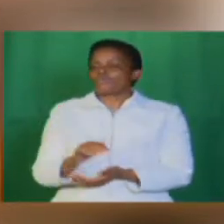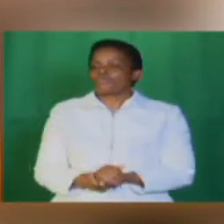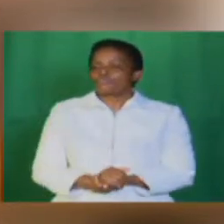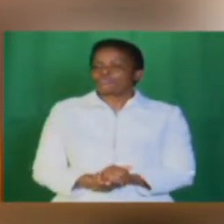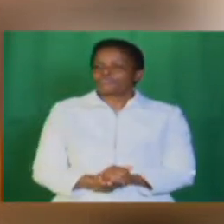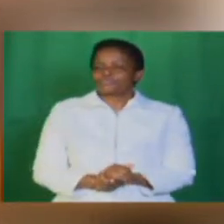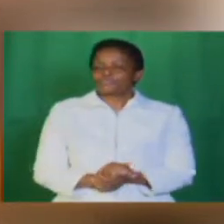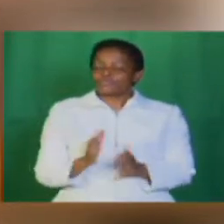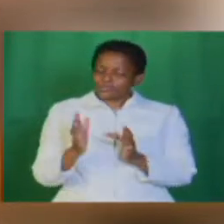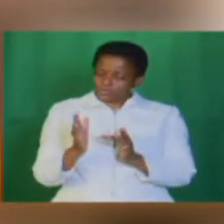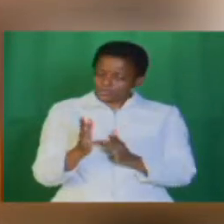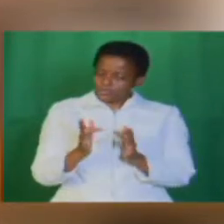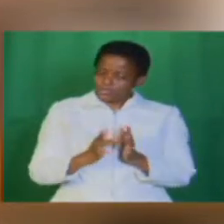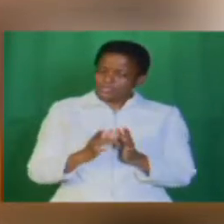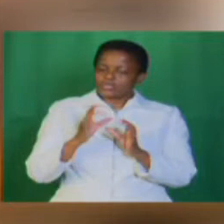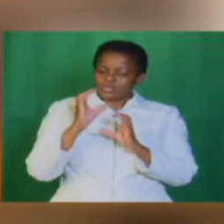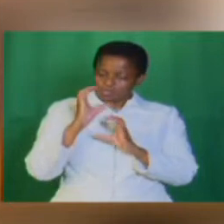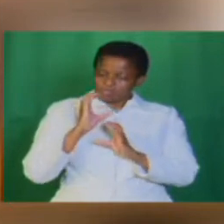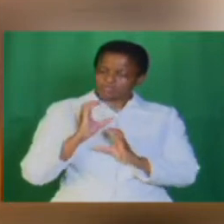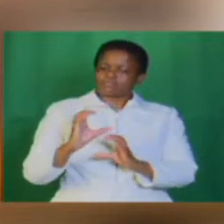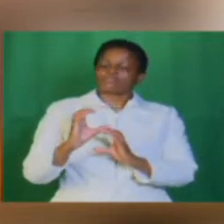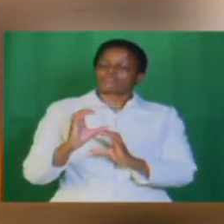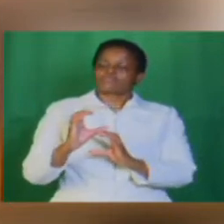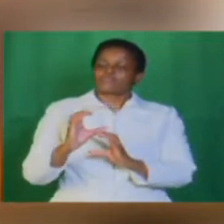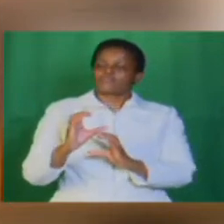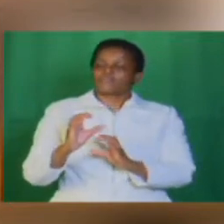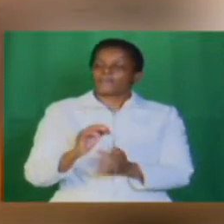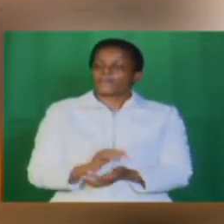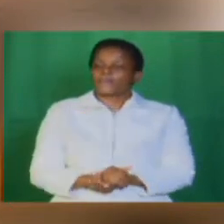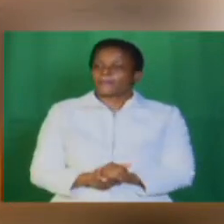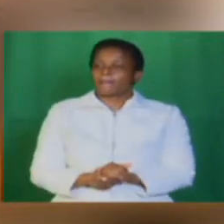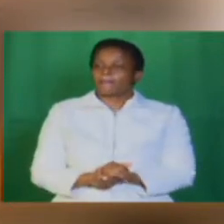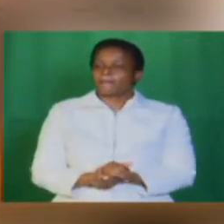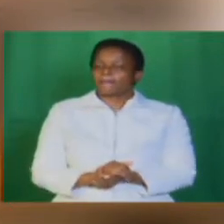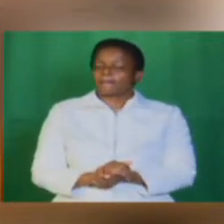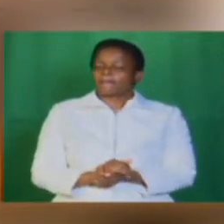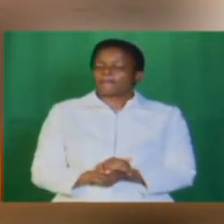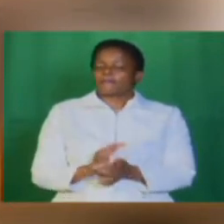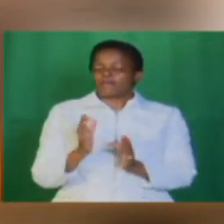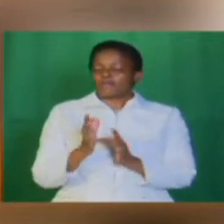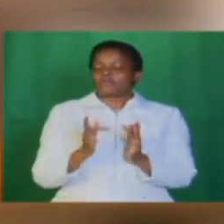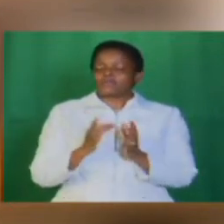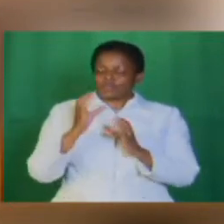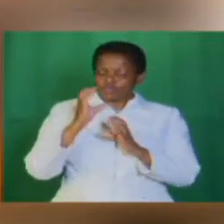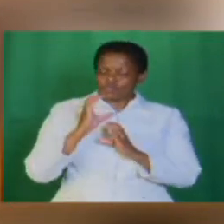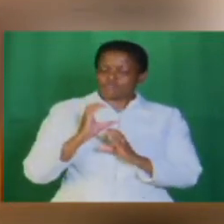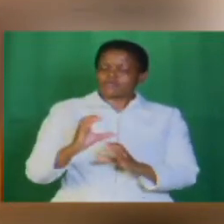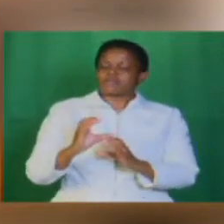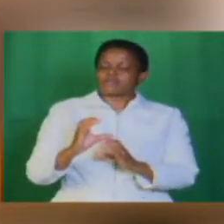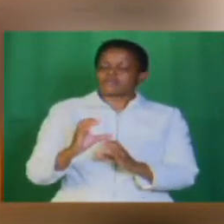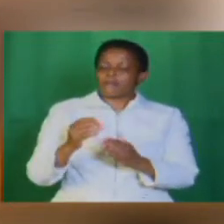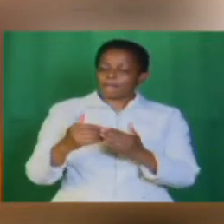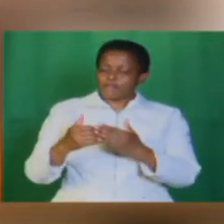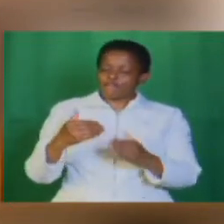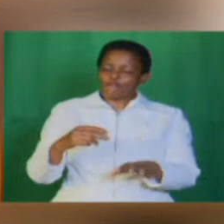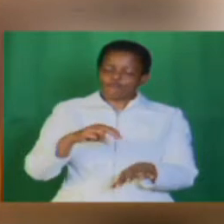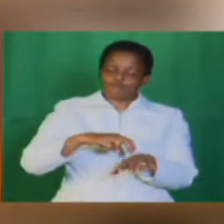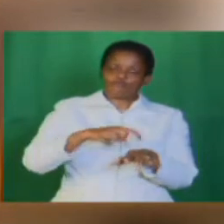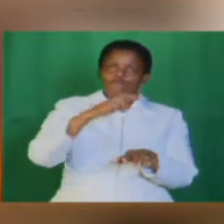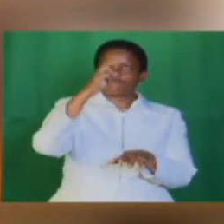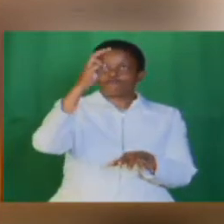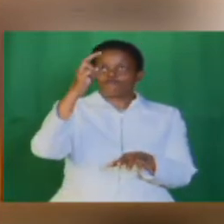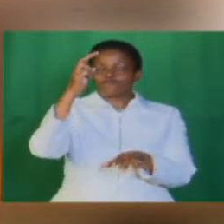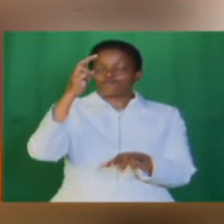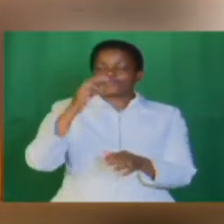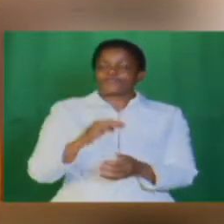was the instructions that were given to the disciples before Jesus Christ ascended. Now, dear Lena,